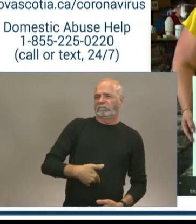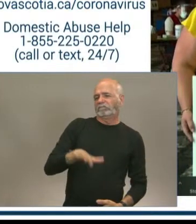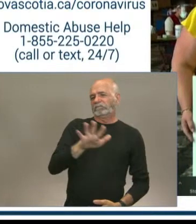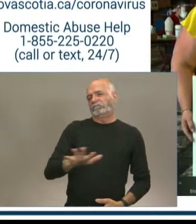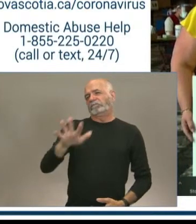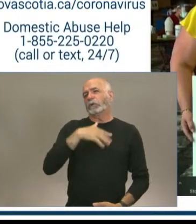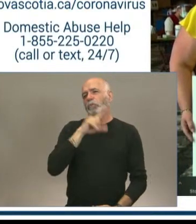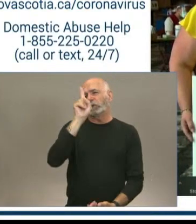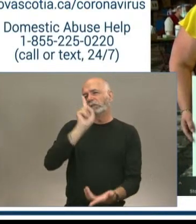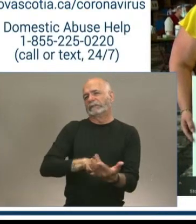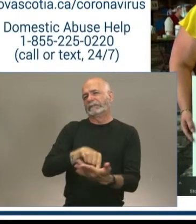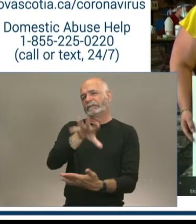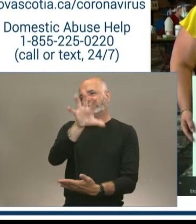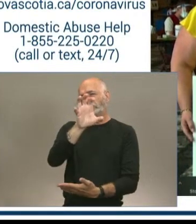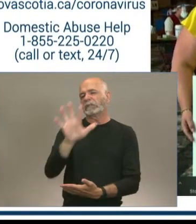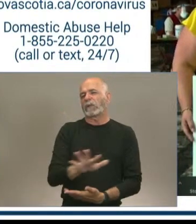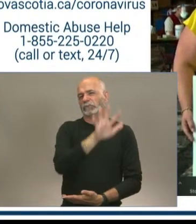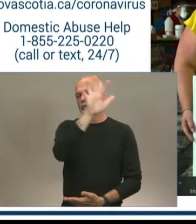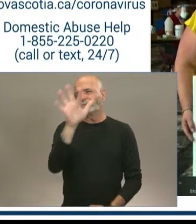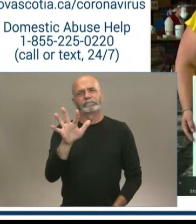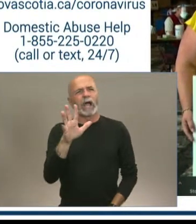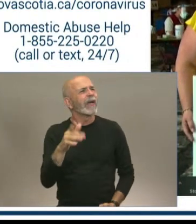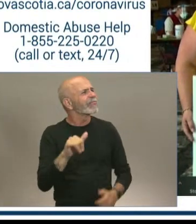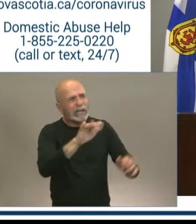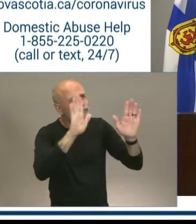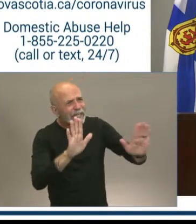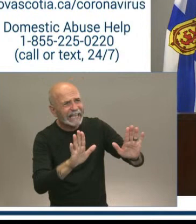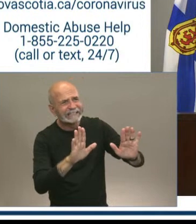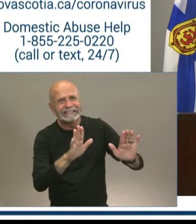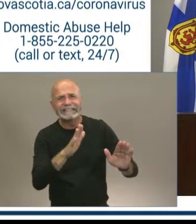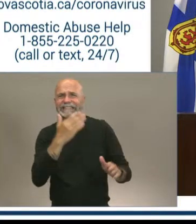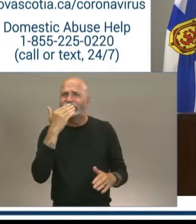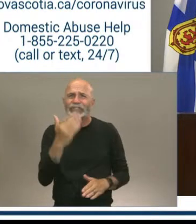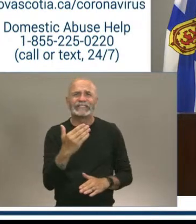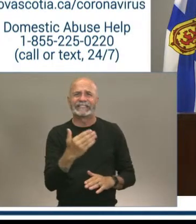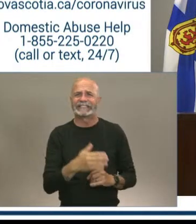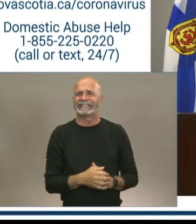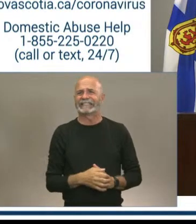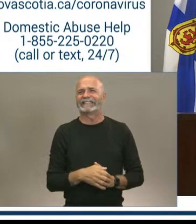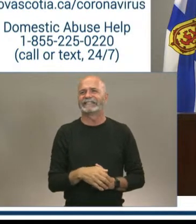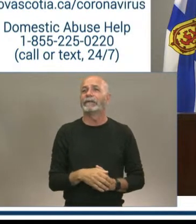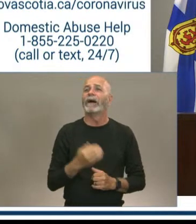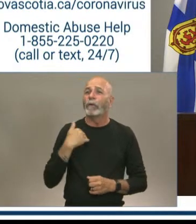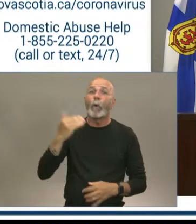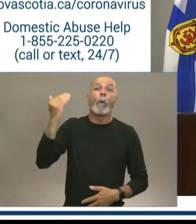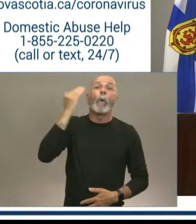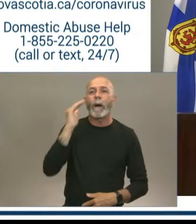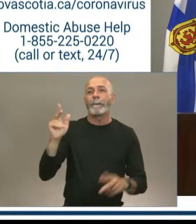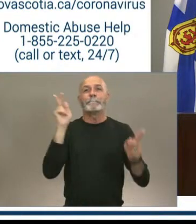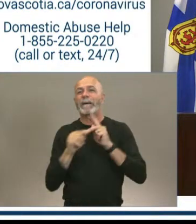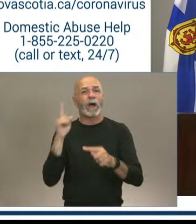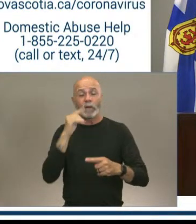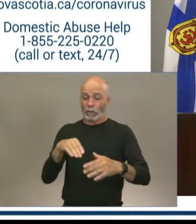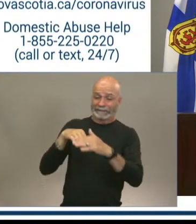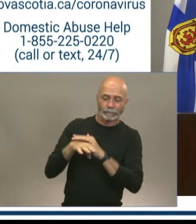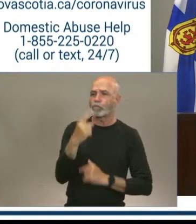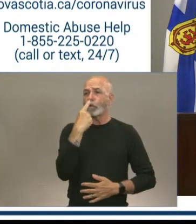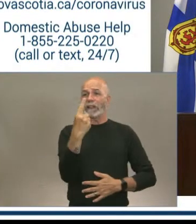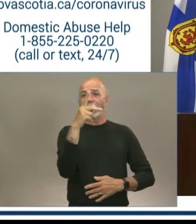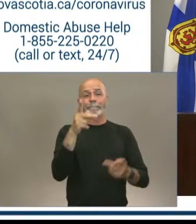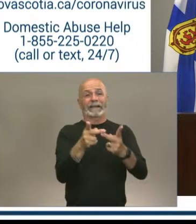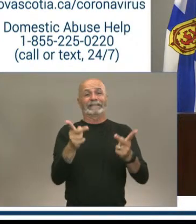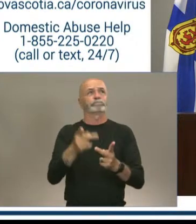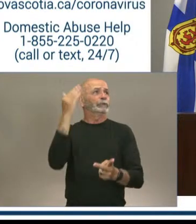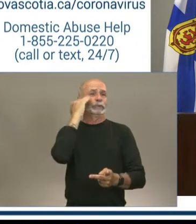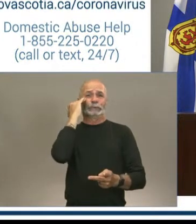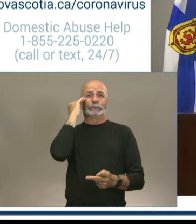Centre. That's really great to hear. And so we know it's a one-stop shop for people if they want to get tested. There's still rapid